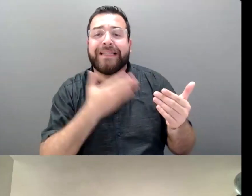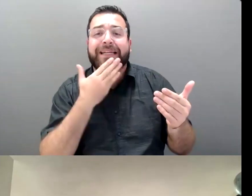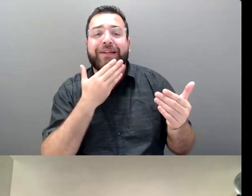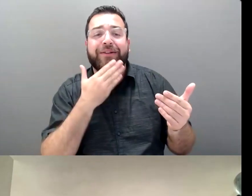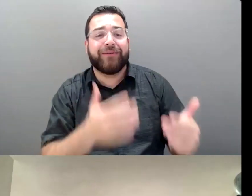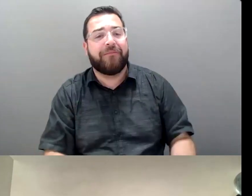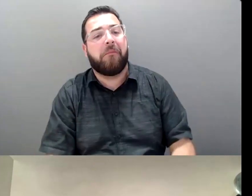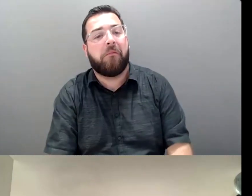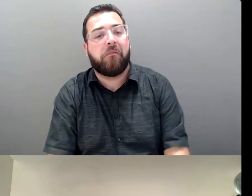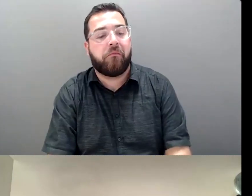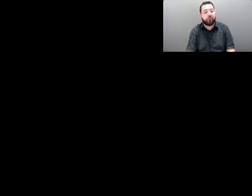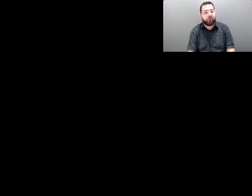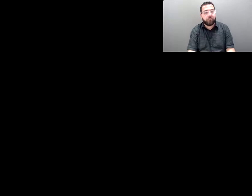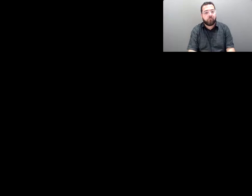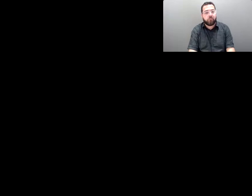that.